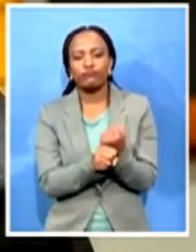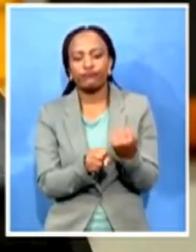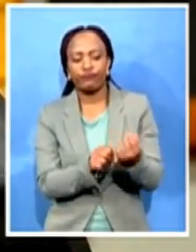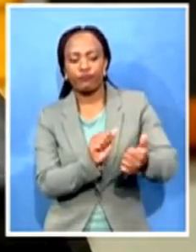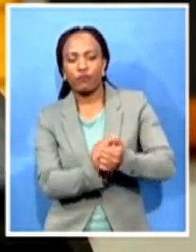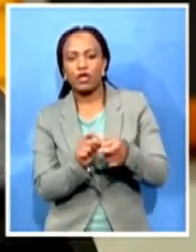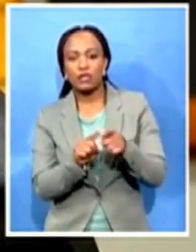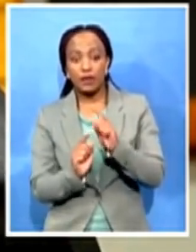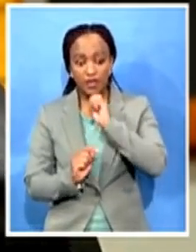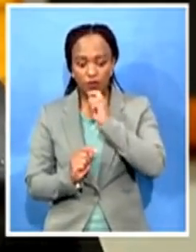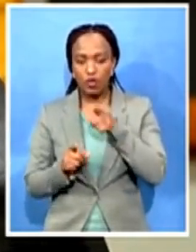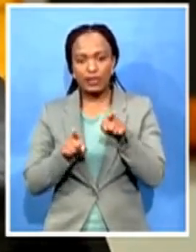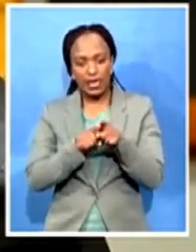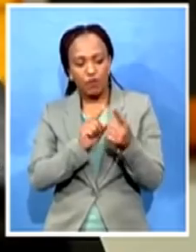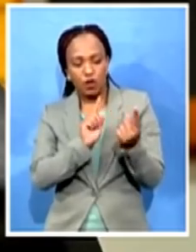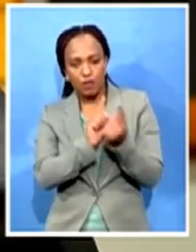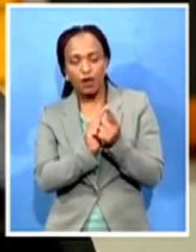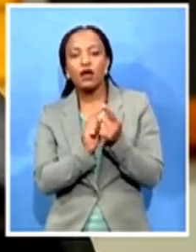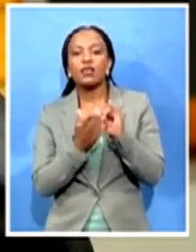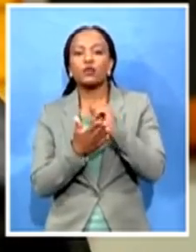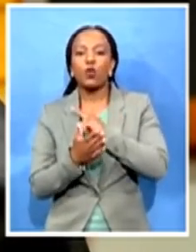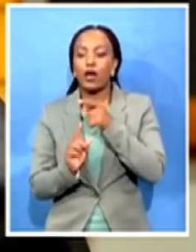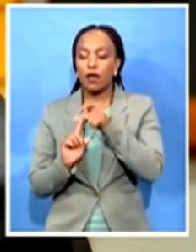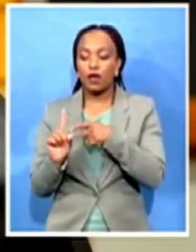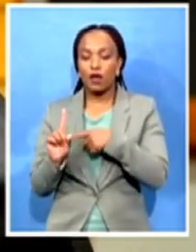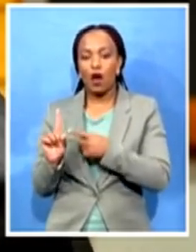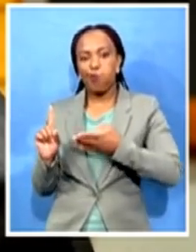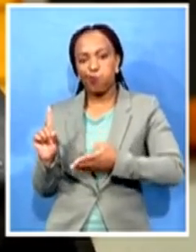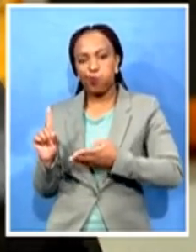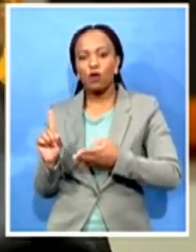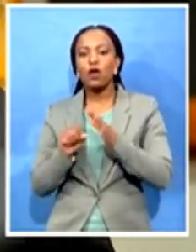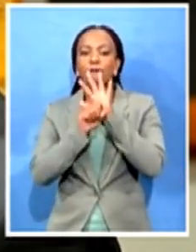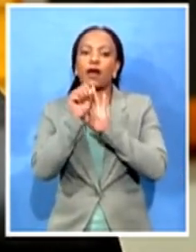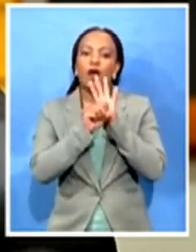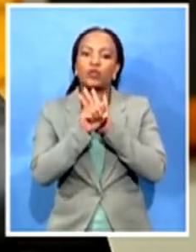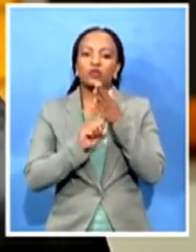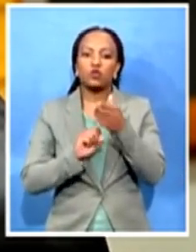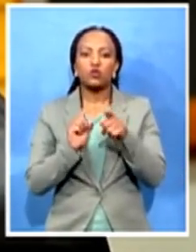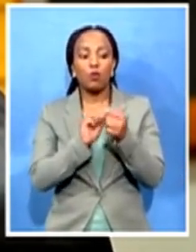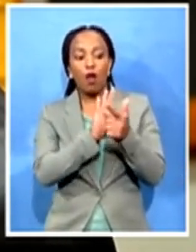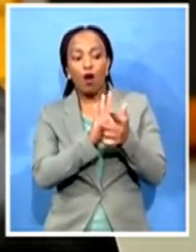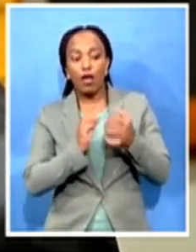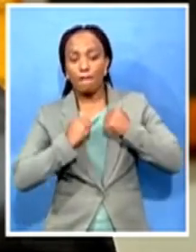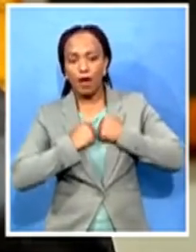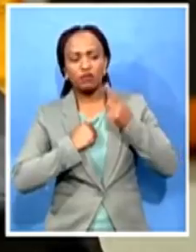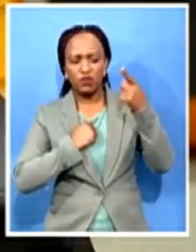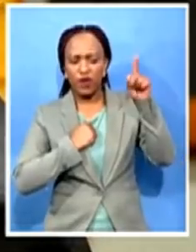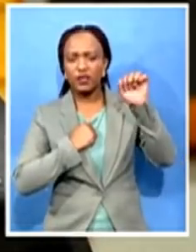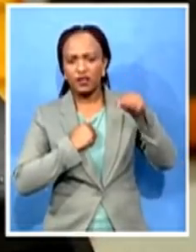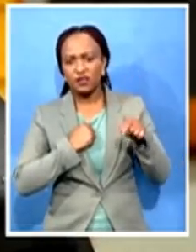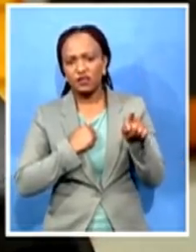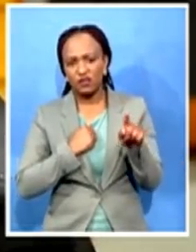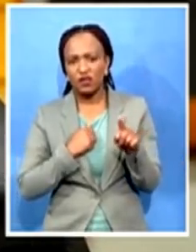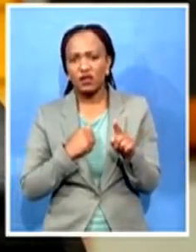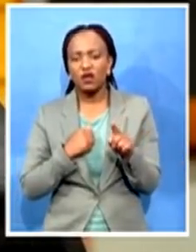here. So that is a little bit of background, and my learned friend is correct what she has set out. We would have been here on the 1st, but